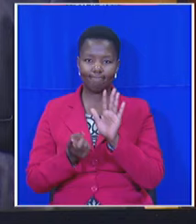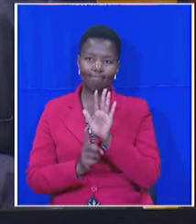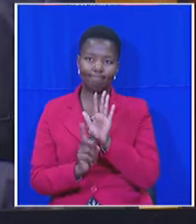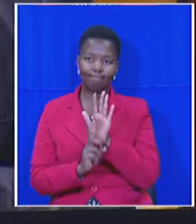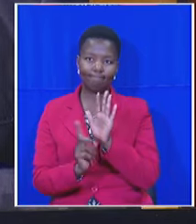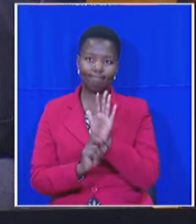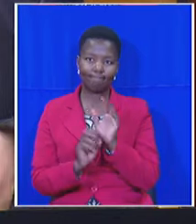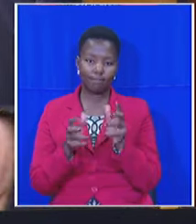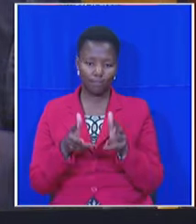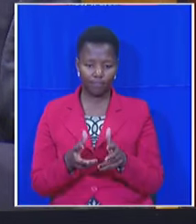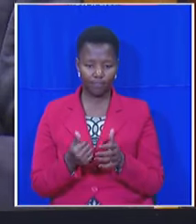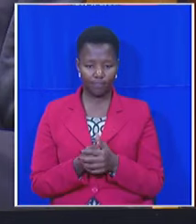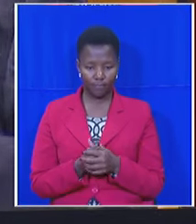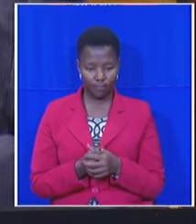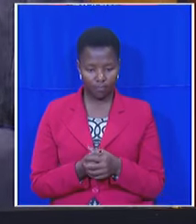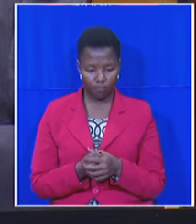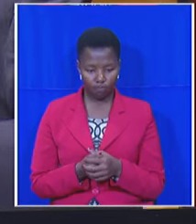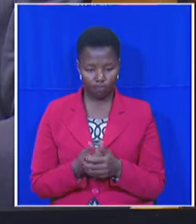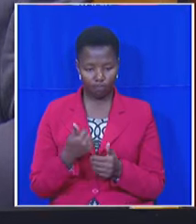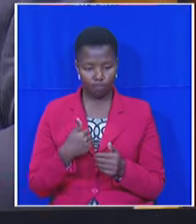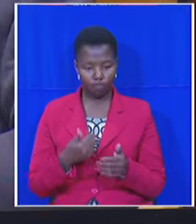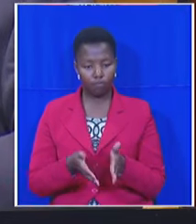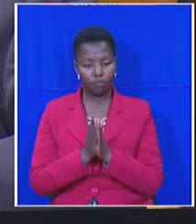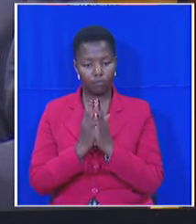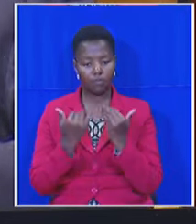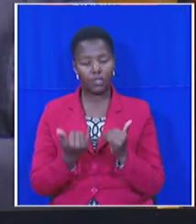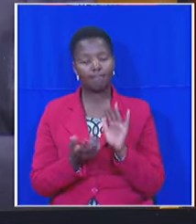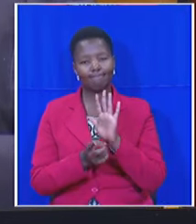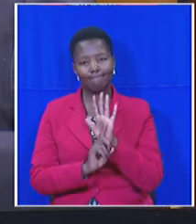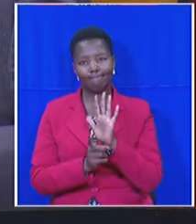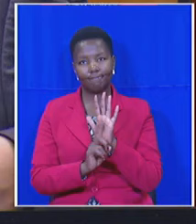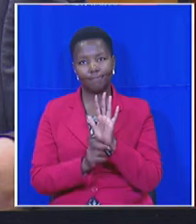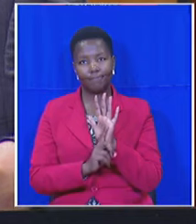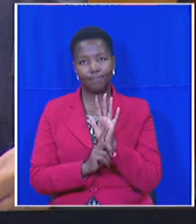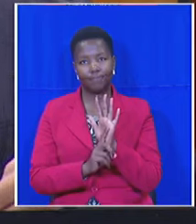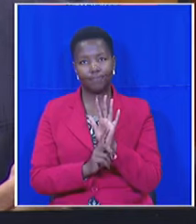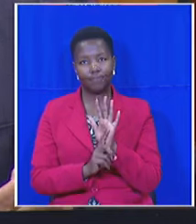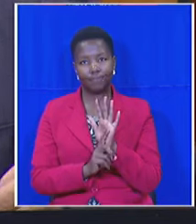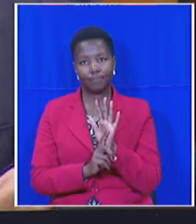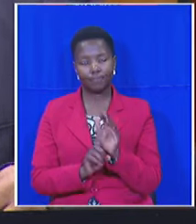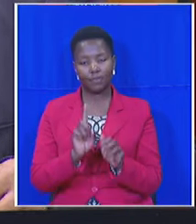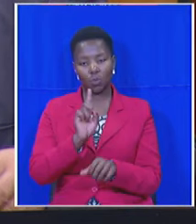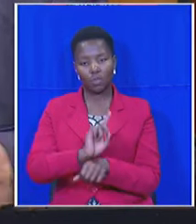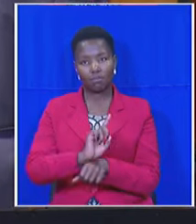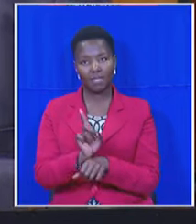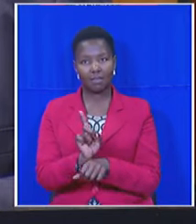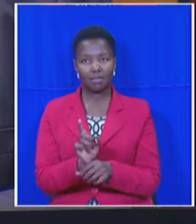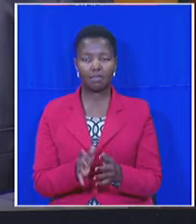you. A division having been called, we'll call, the bells will be rung for 1 minute.